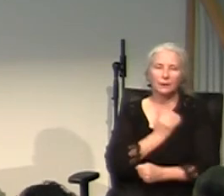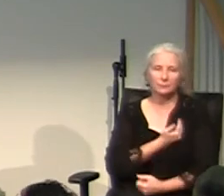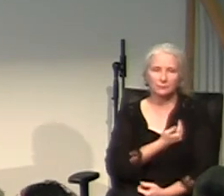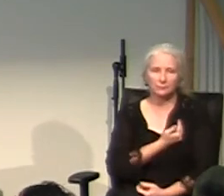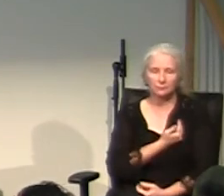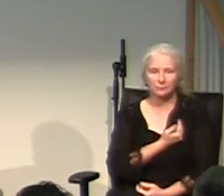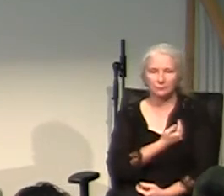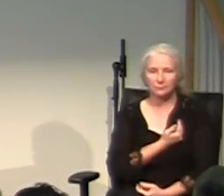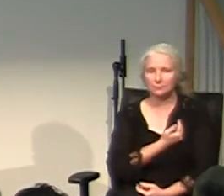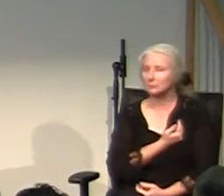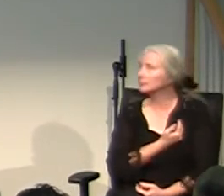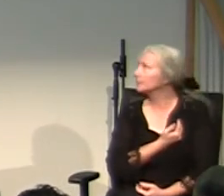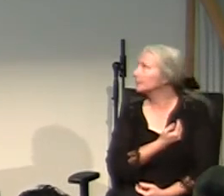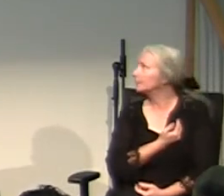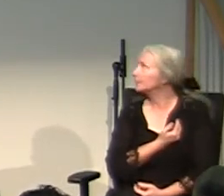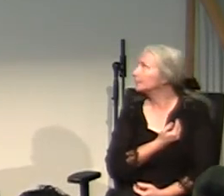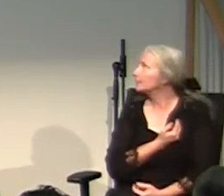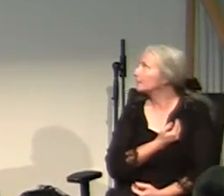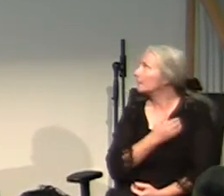verse 14,